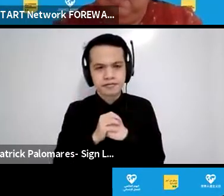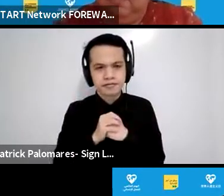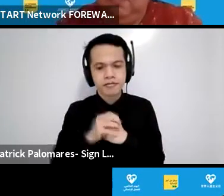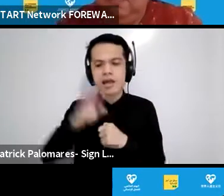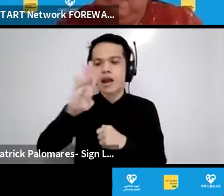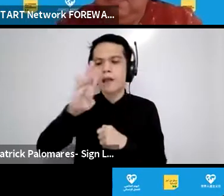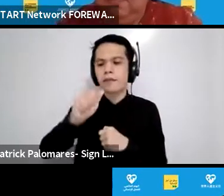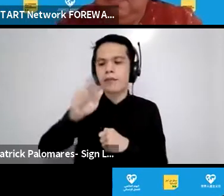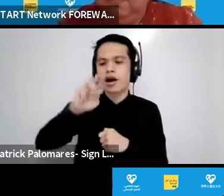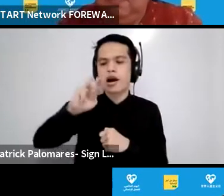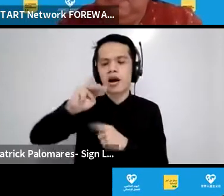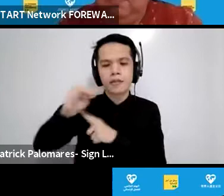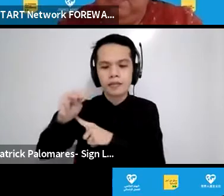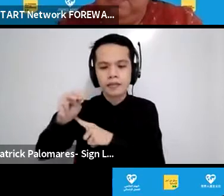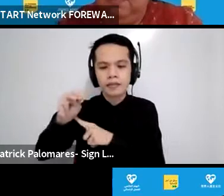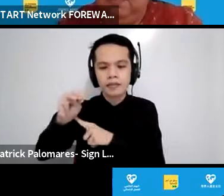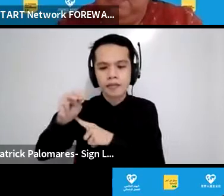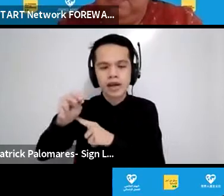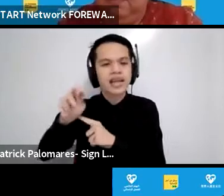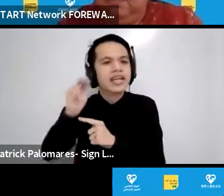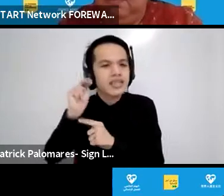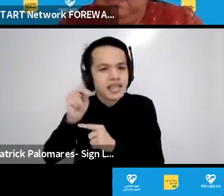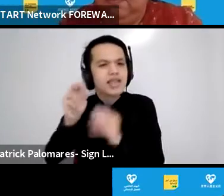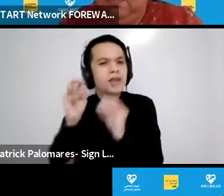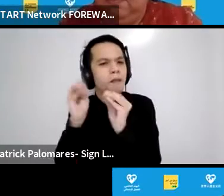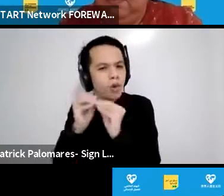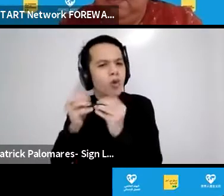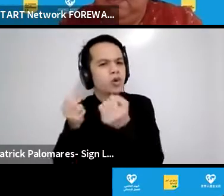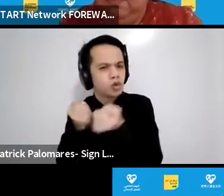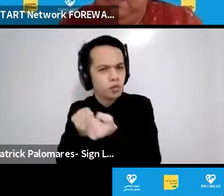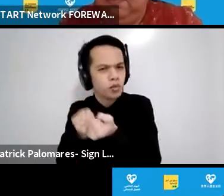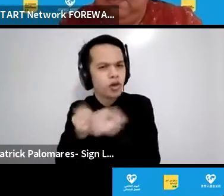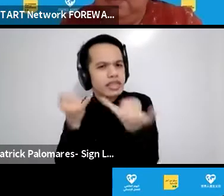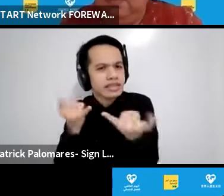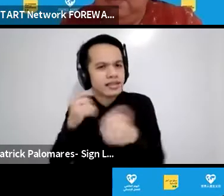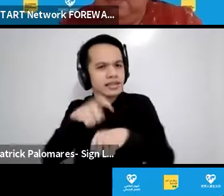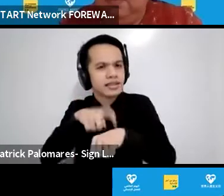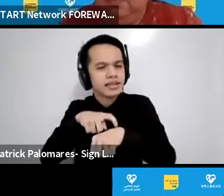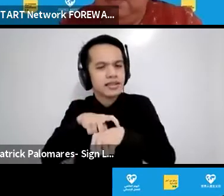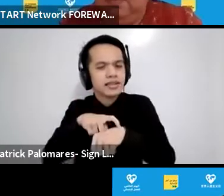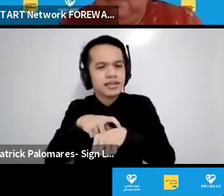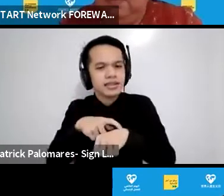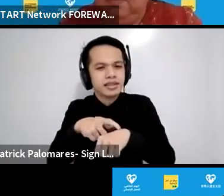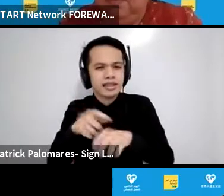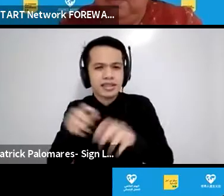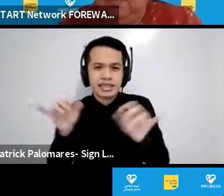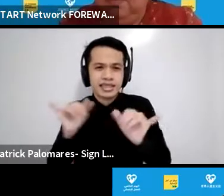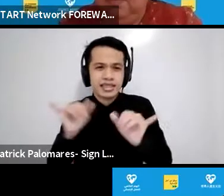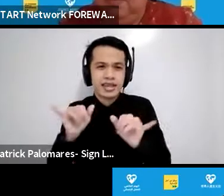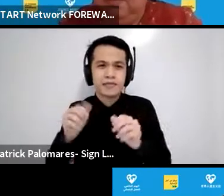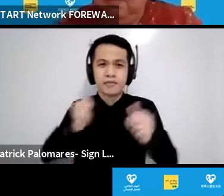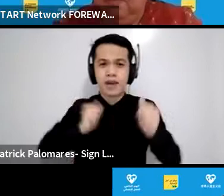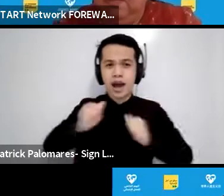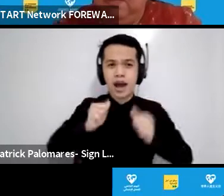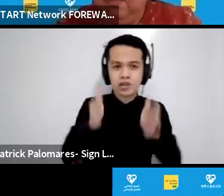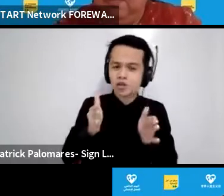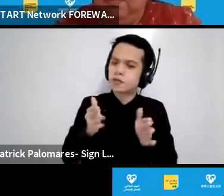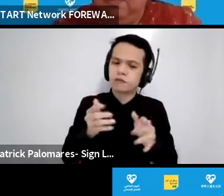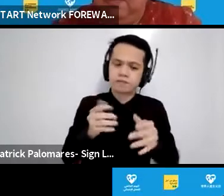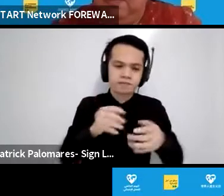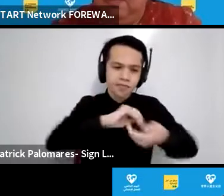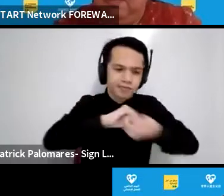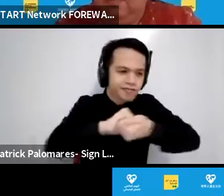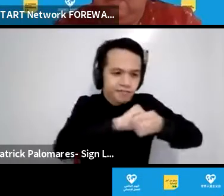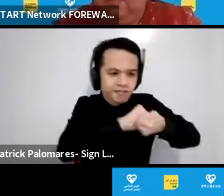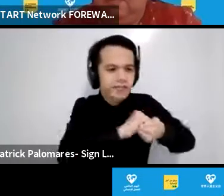BARM needed much support at this time, and really different actors are working together